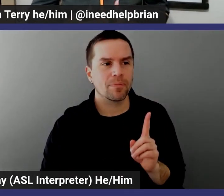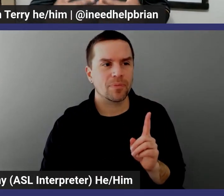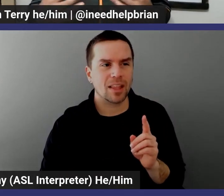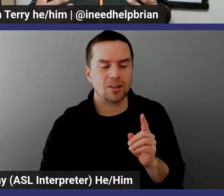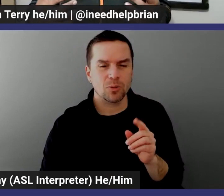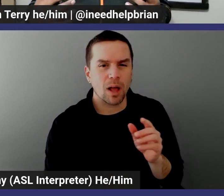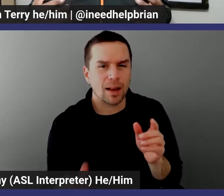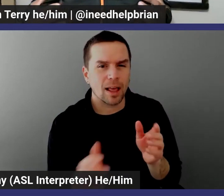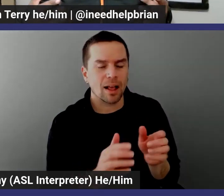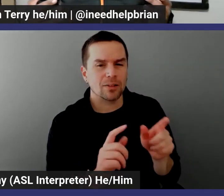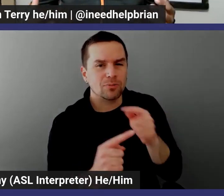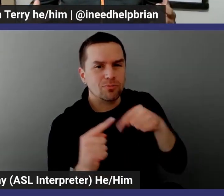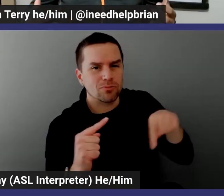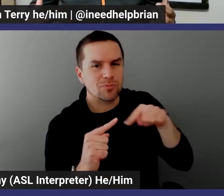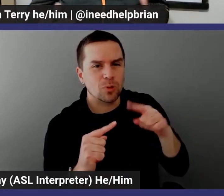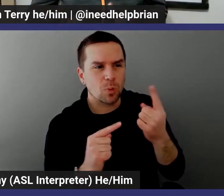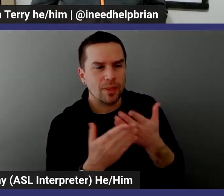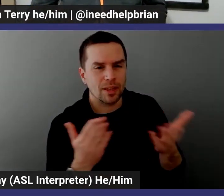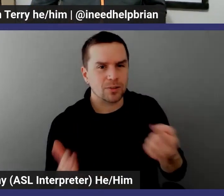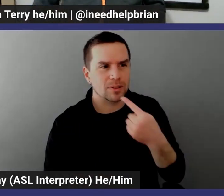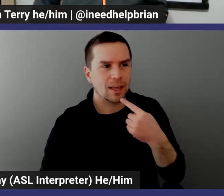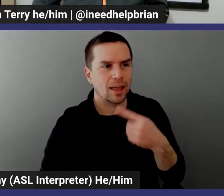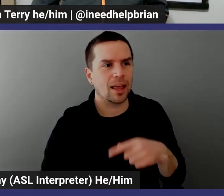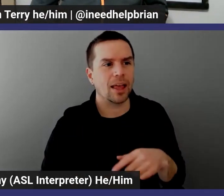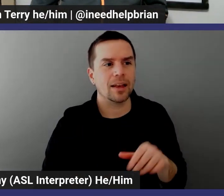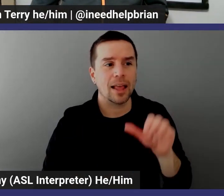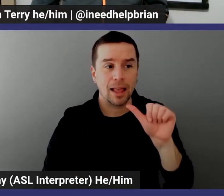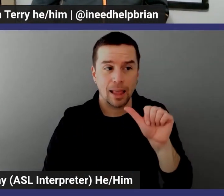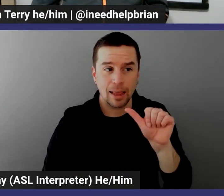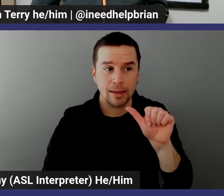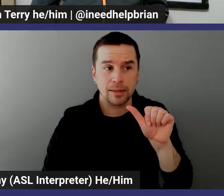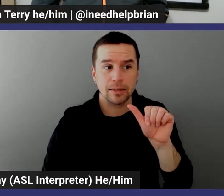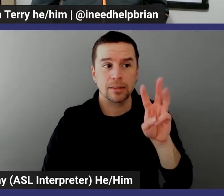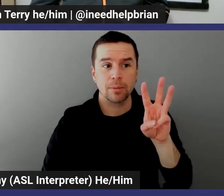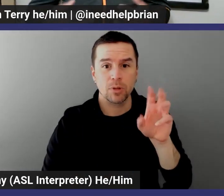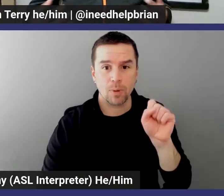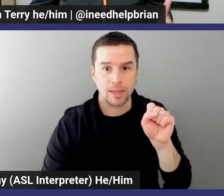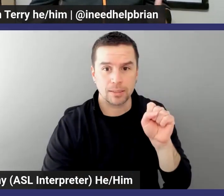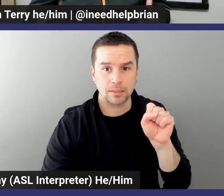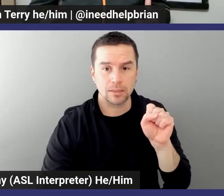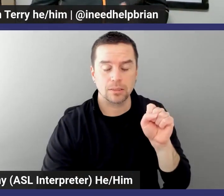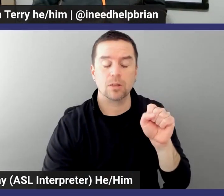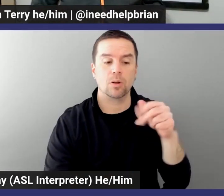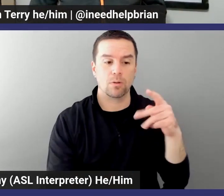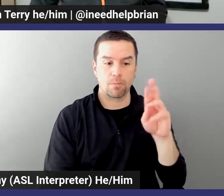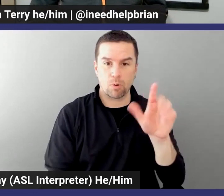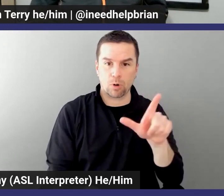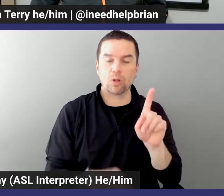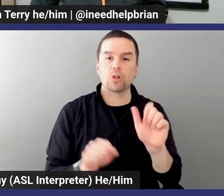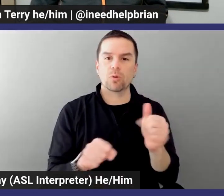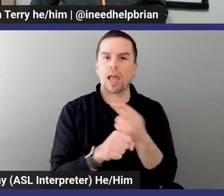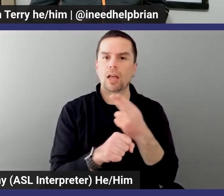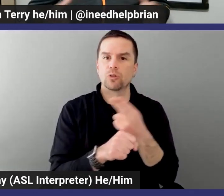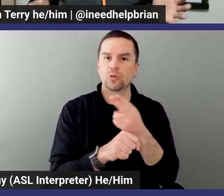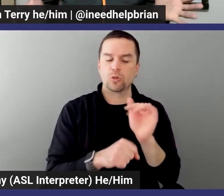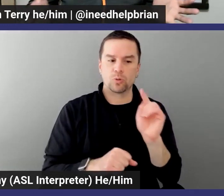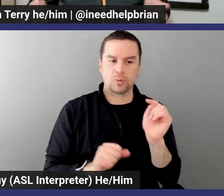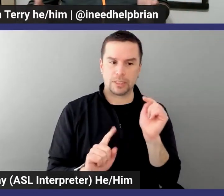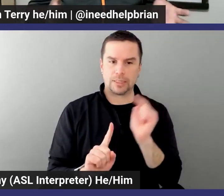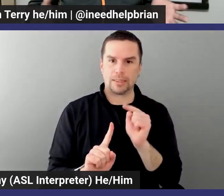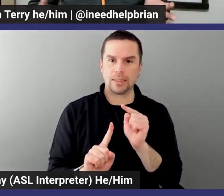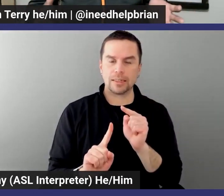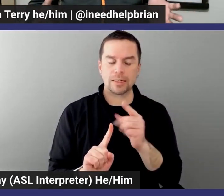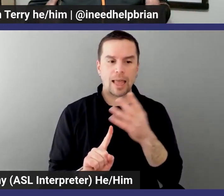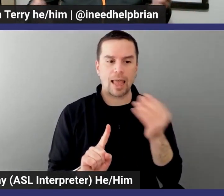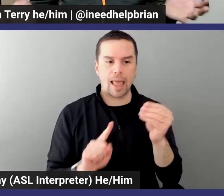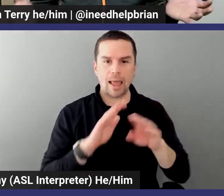mentioned that there is a AWS portal in which you can actually use it, and basically, can you talk a